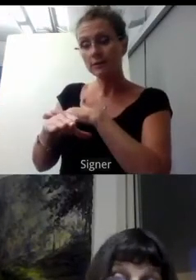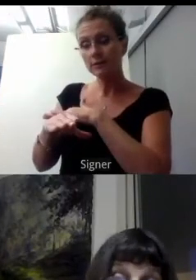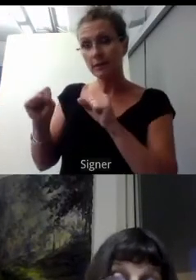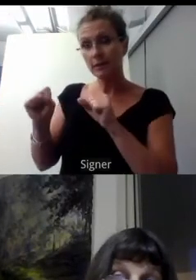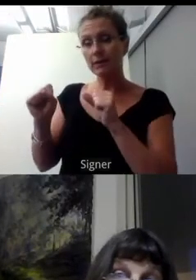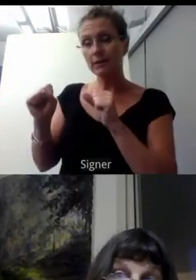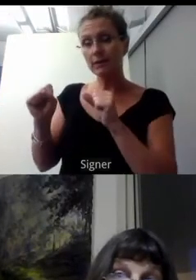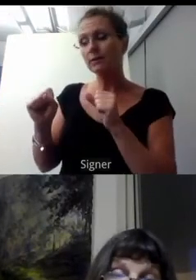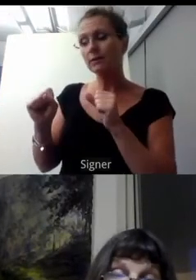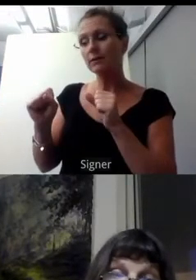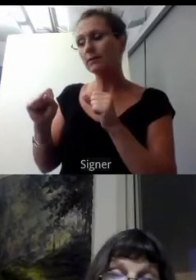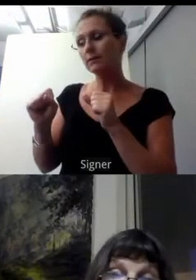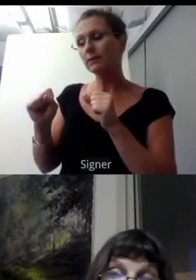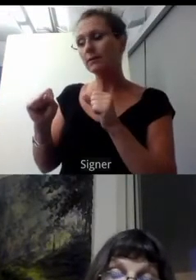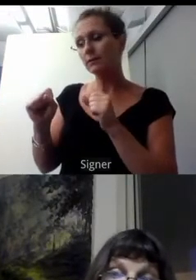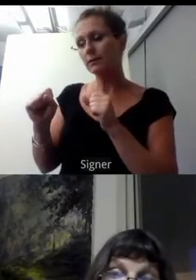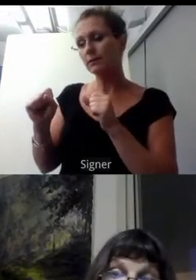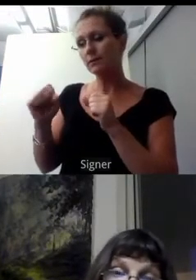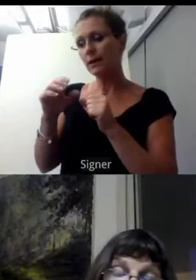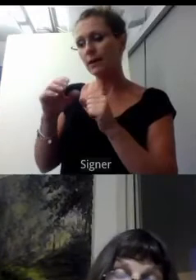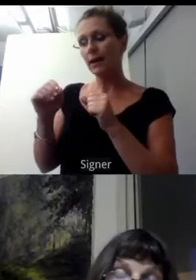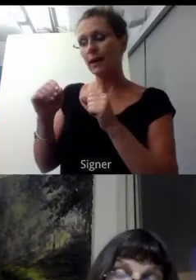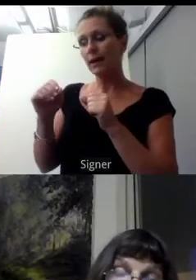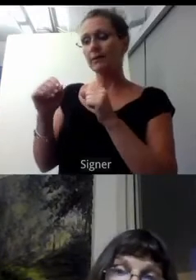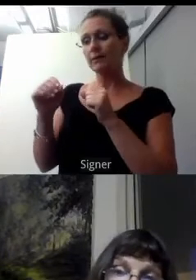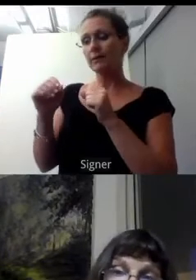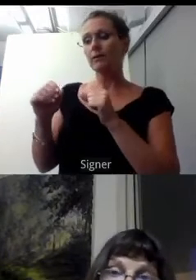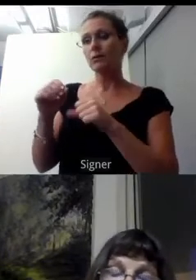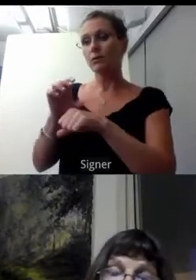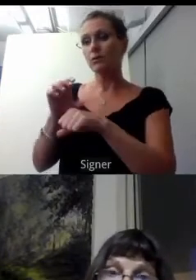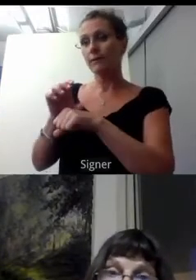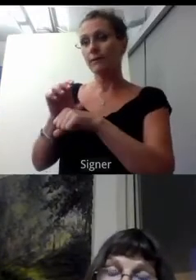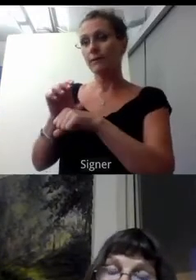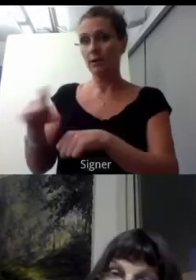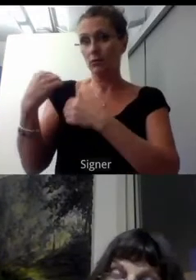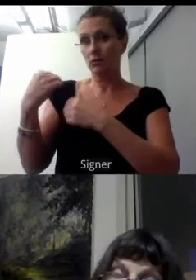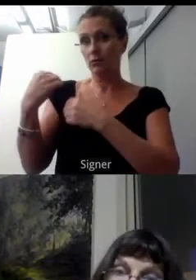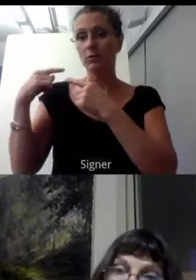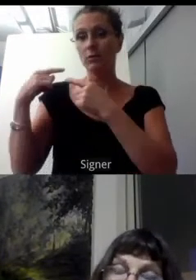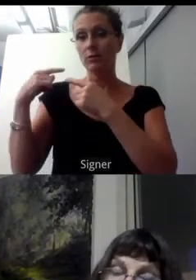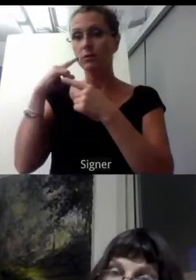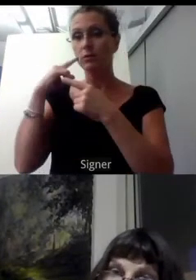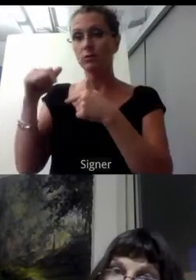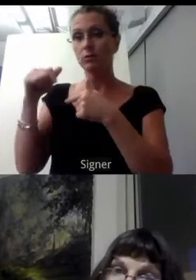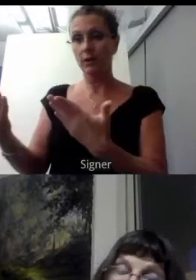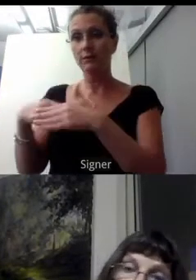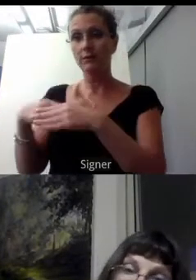accessibilities. Of course, the result can be